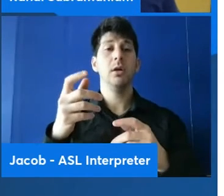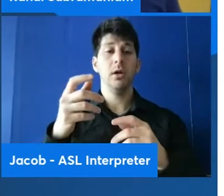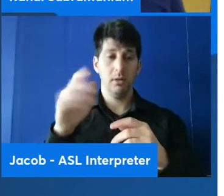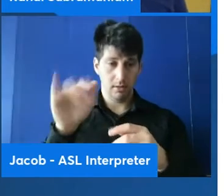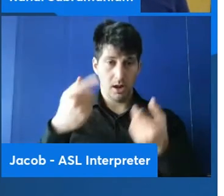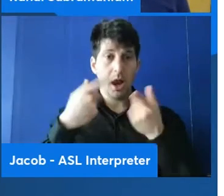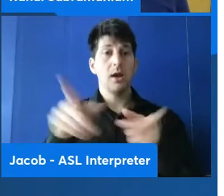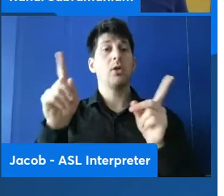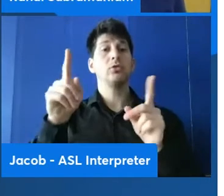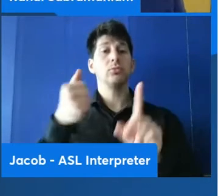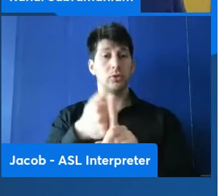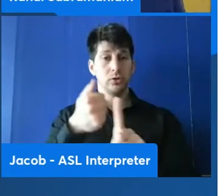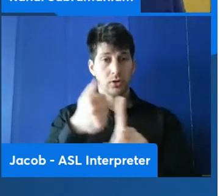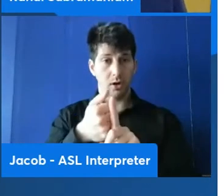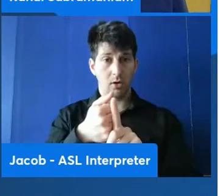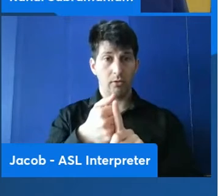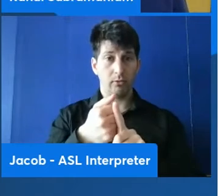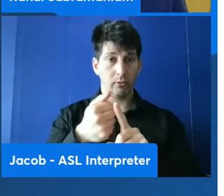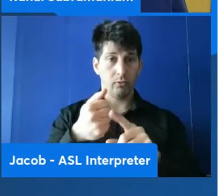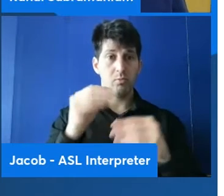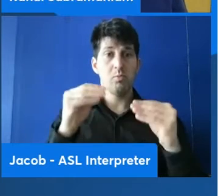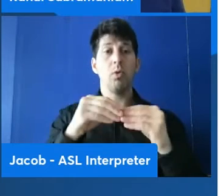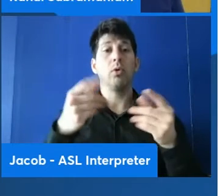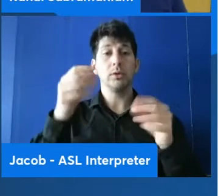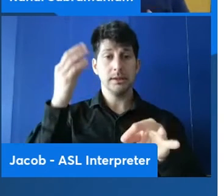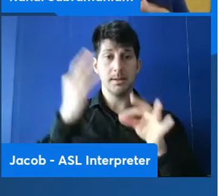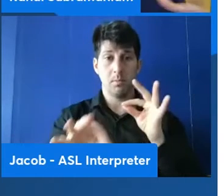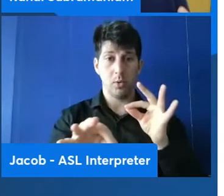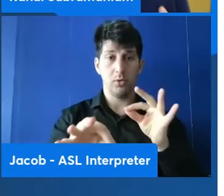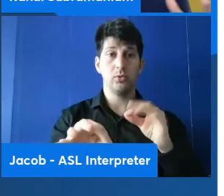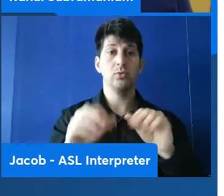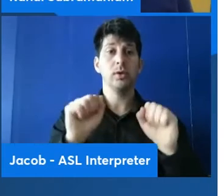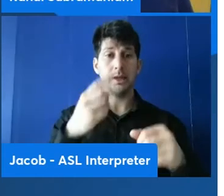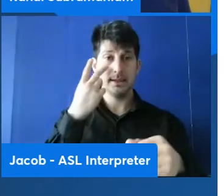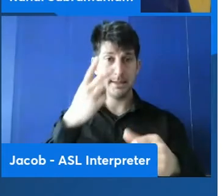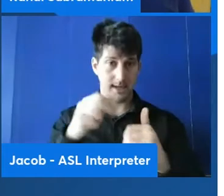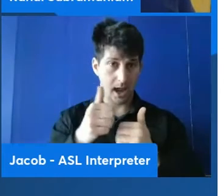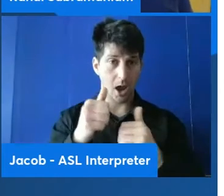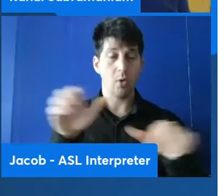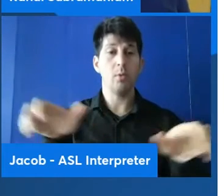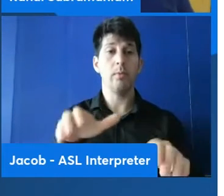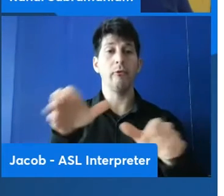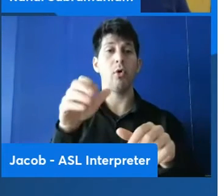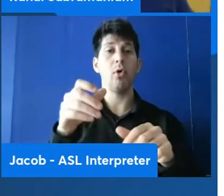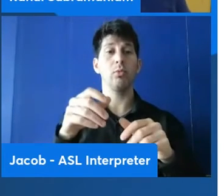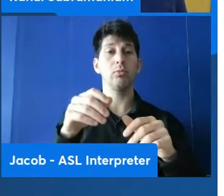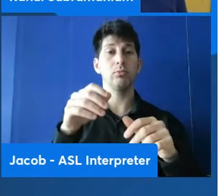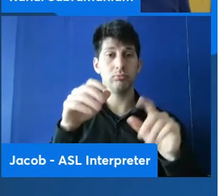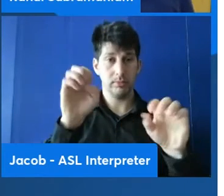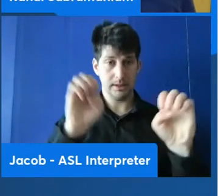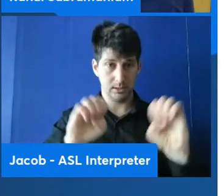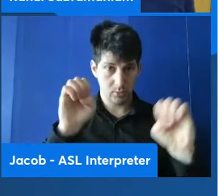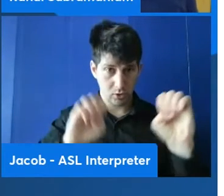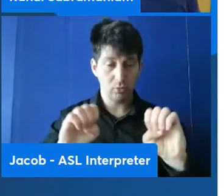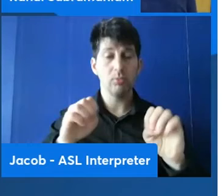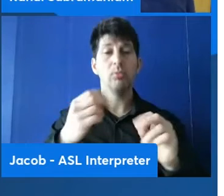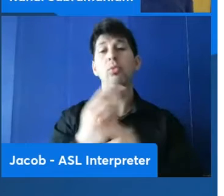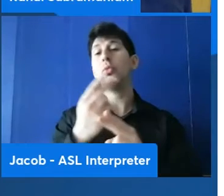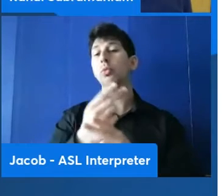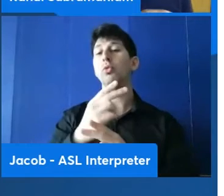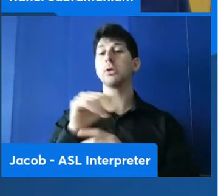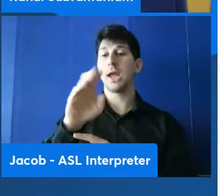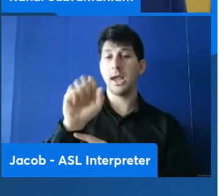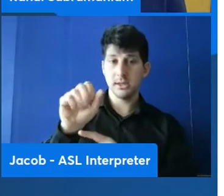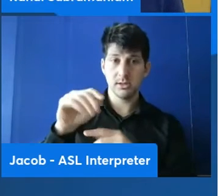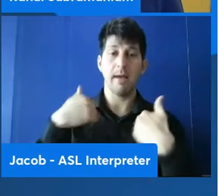has made it way simpler, though we have to see how it performs. We're still experimenting with a few use cases where we